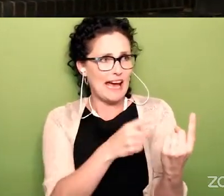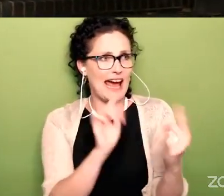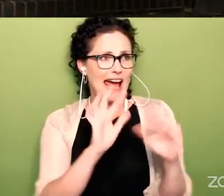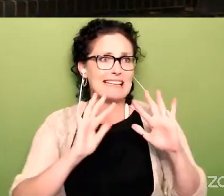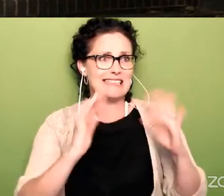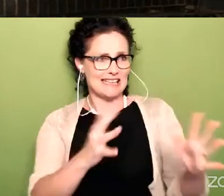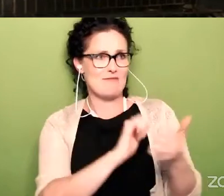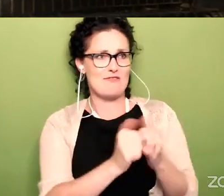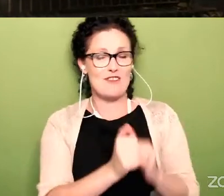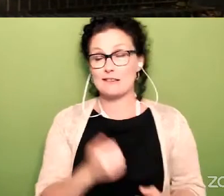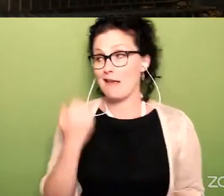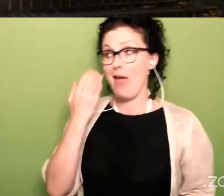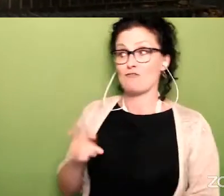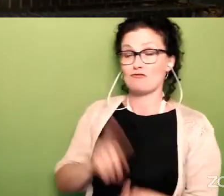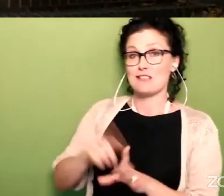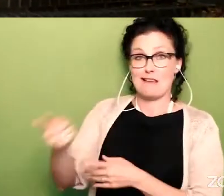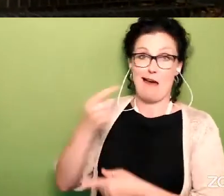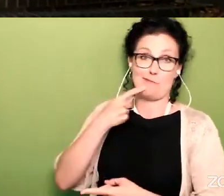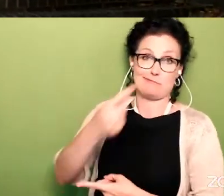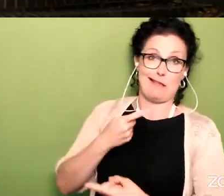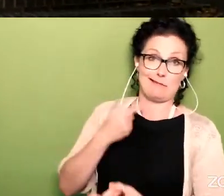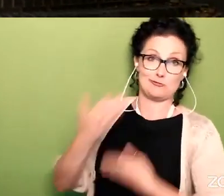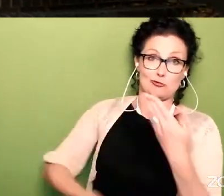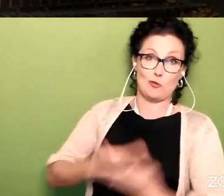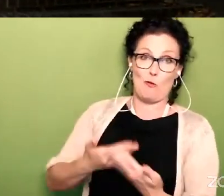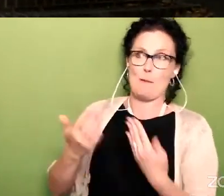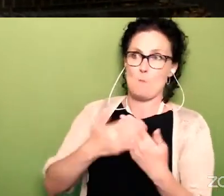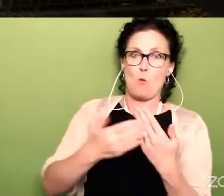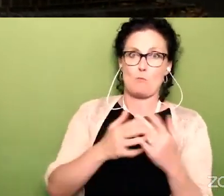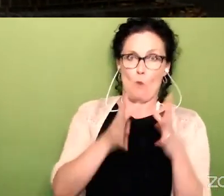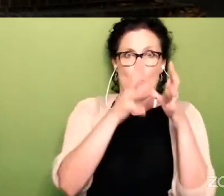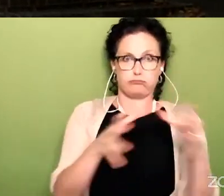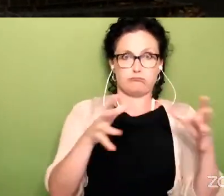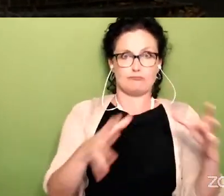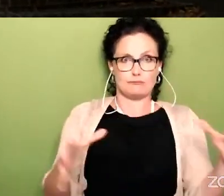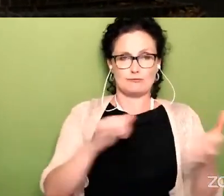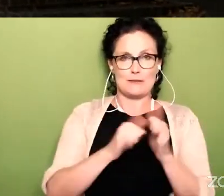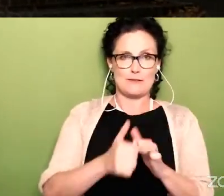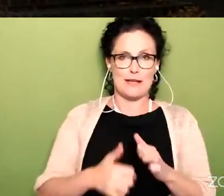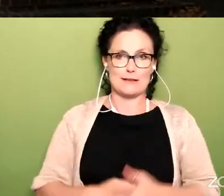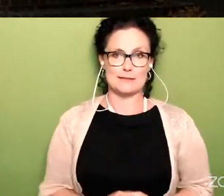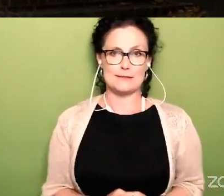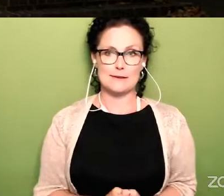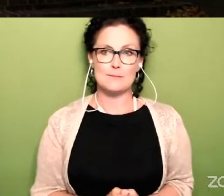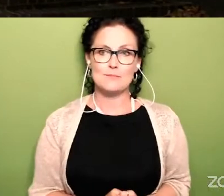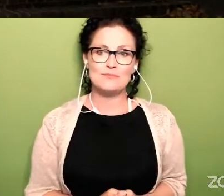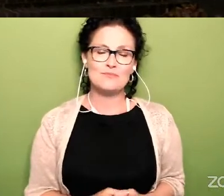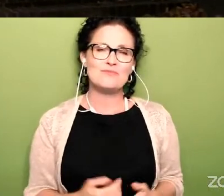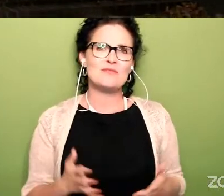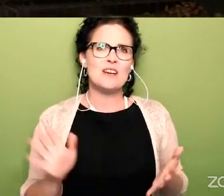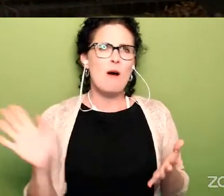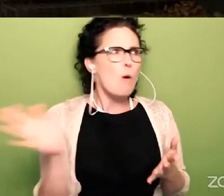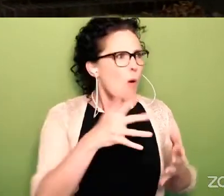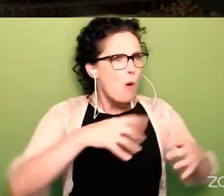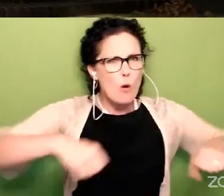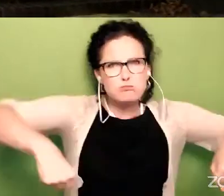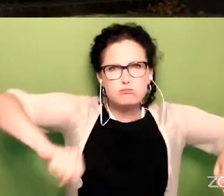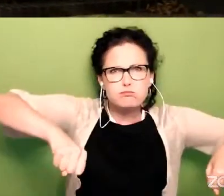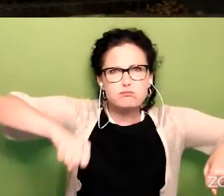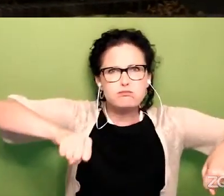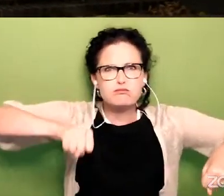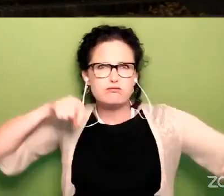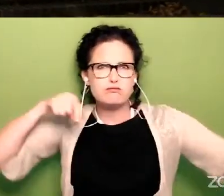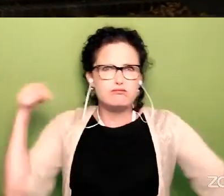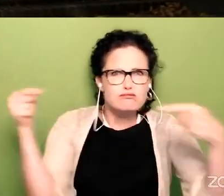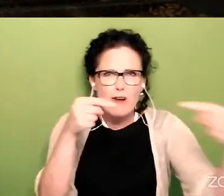these motorcycles, all chewing gunna, all filthy, Bulber more dirty than all of them. That motorcycle was the first one I ever rode.